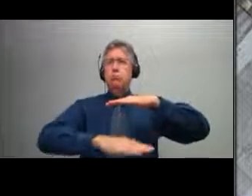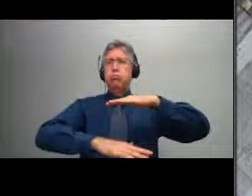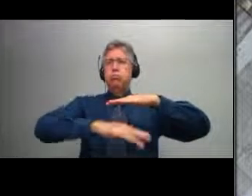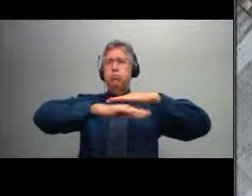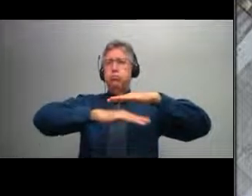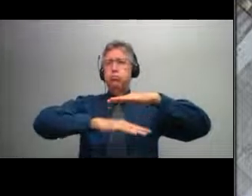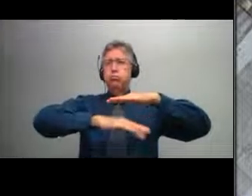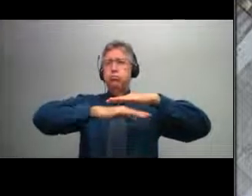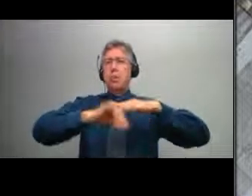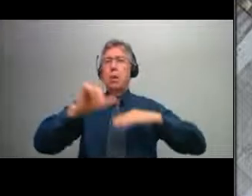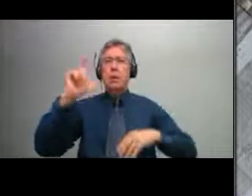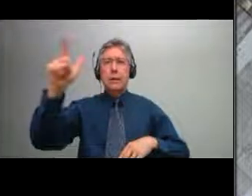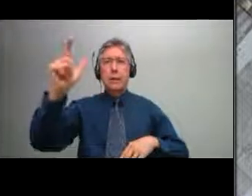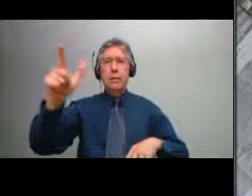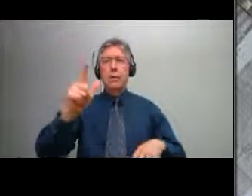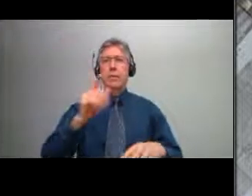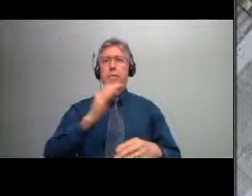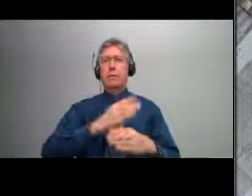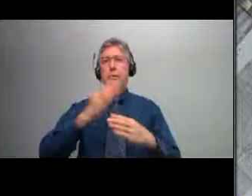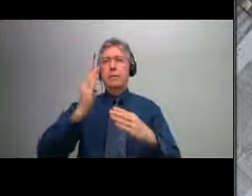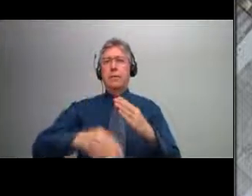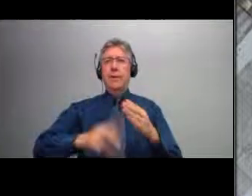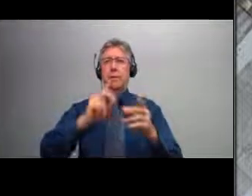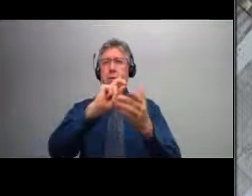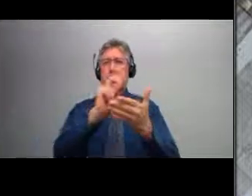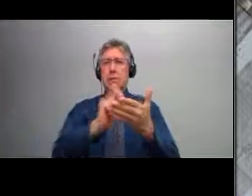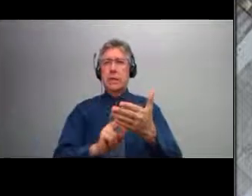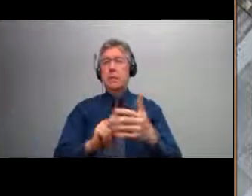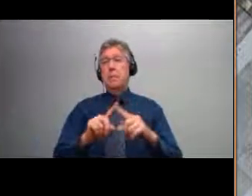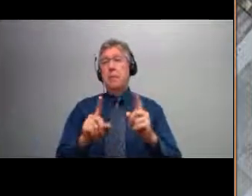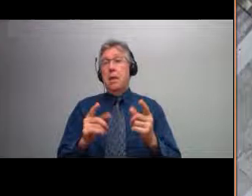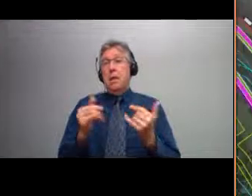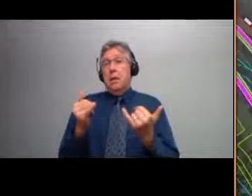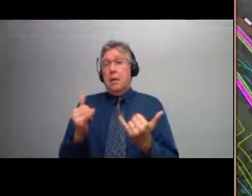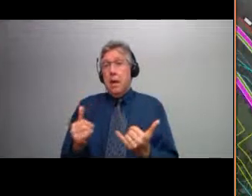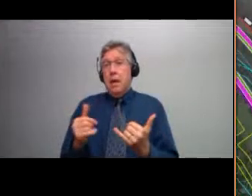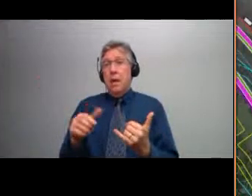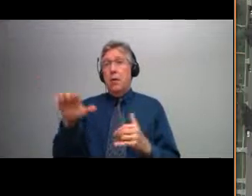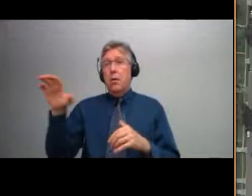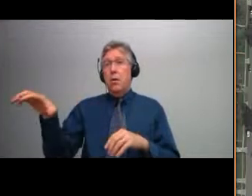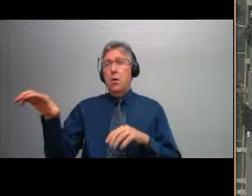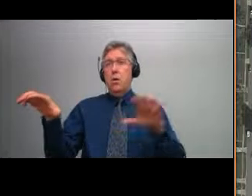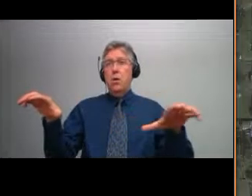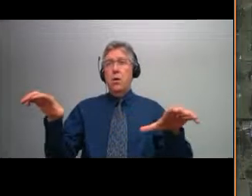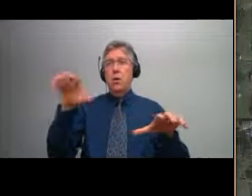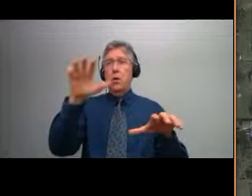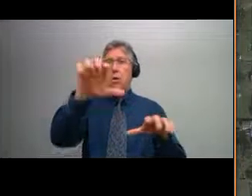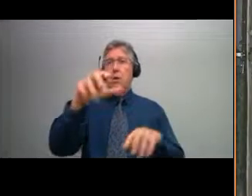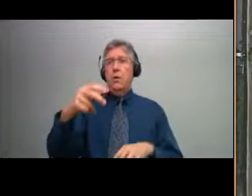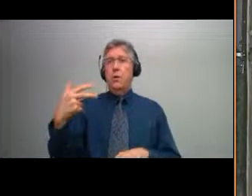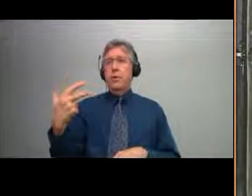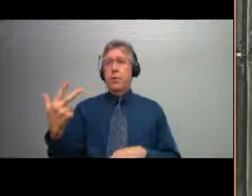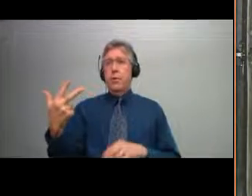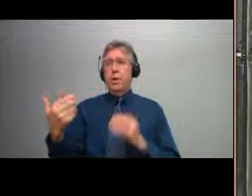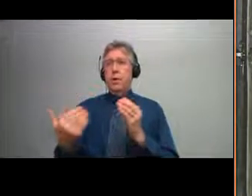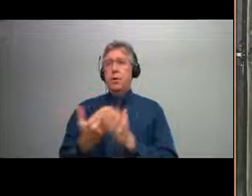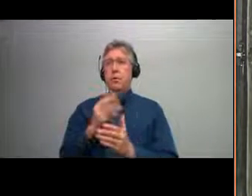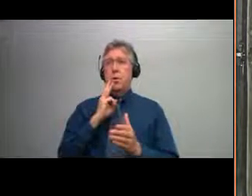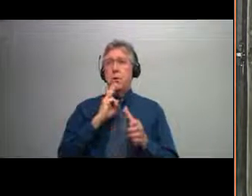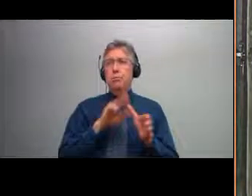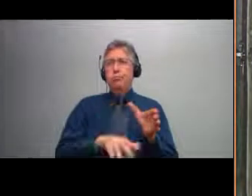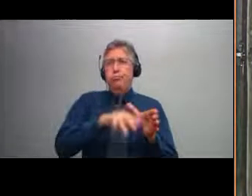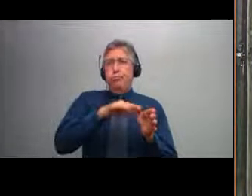design advances. So these are sort of the three new ponds. The other one that's down along